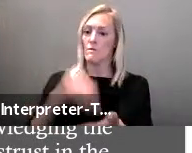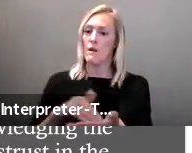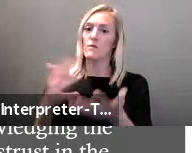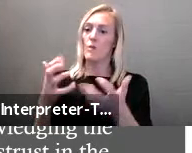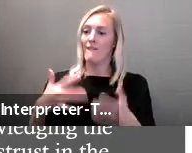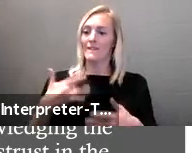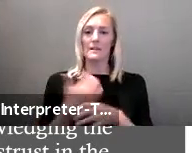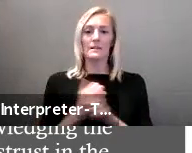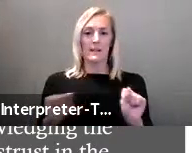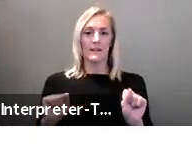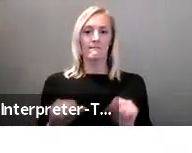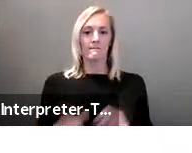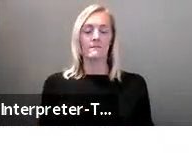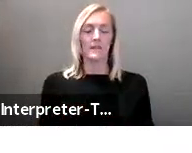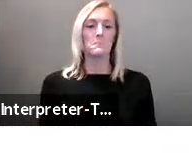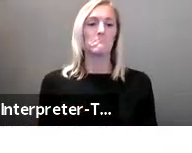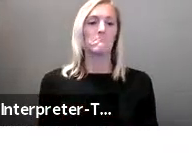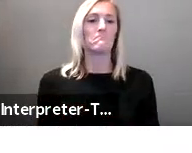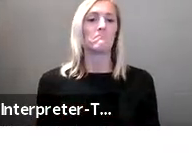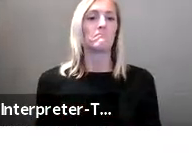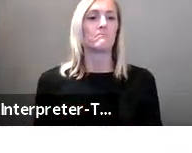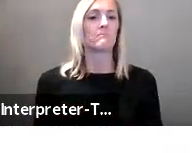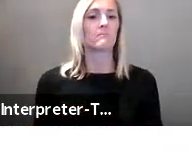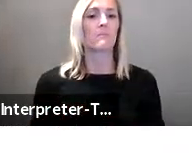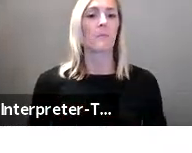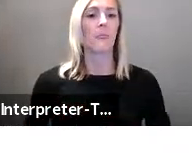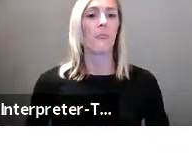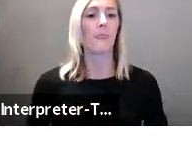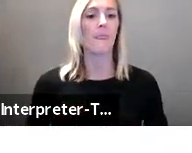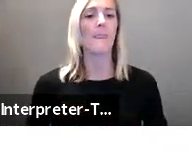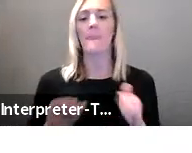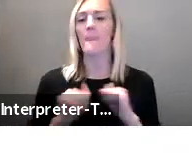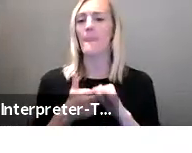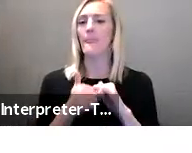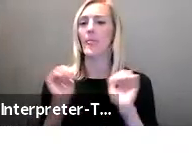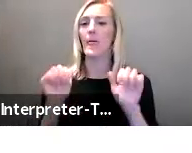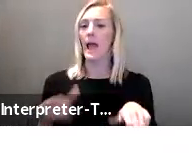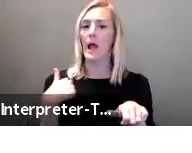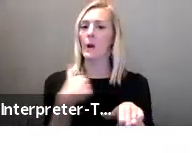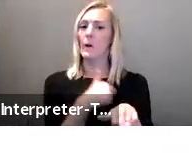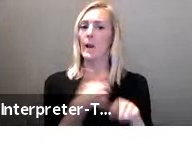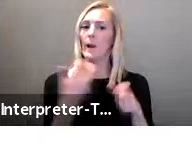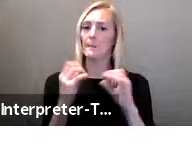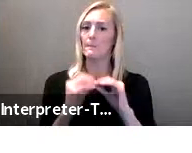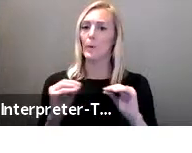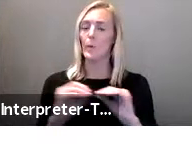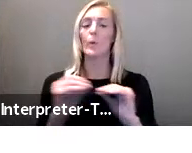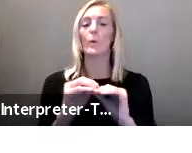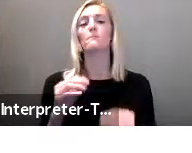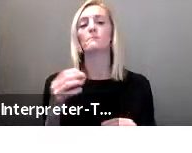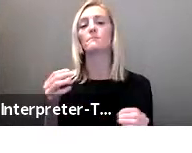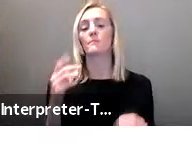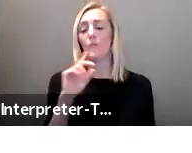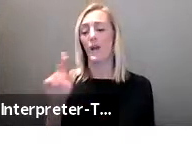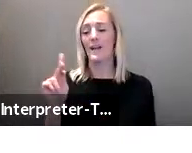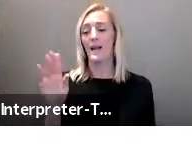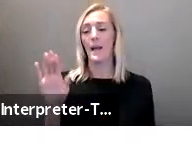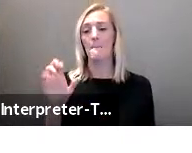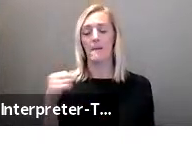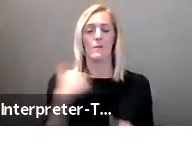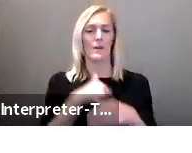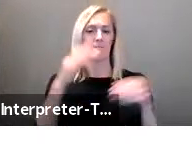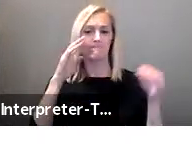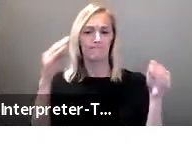safe. Next slide, please. So how can we do more of this? Of course, with KBN, we have been really focused on